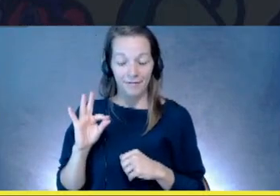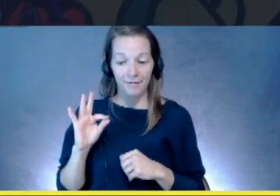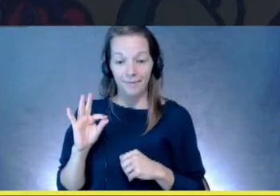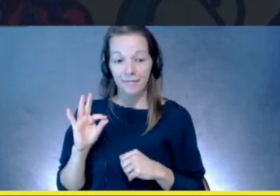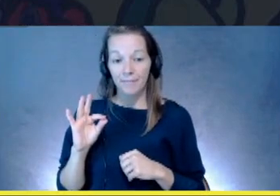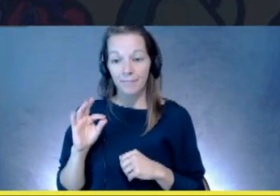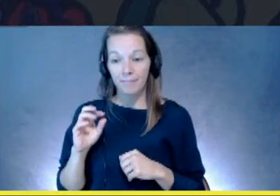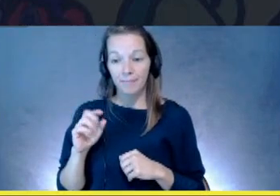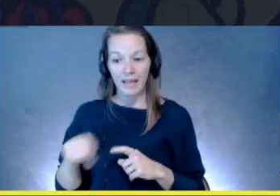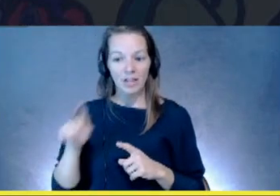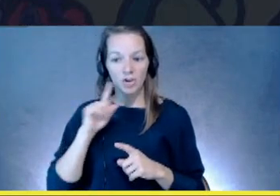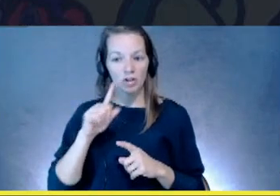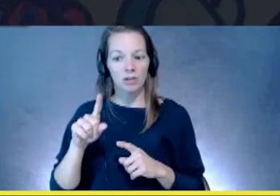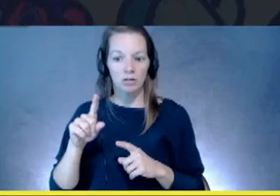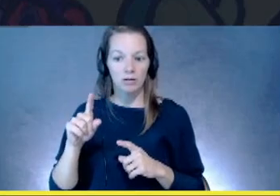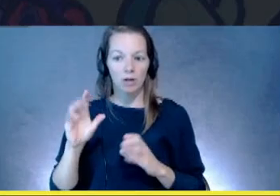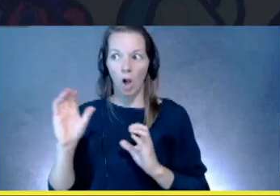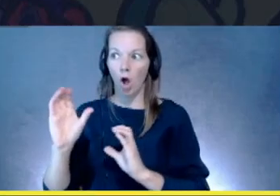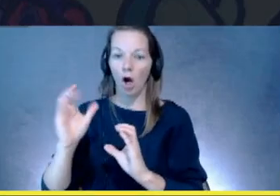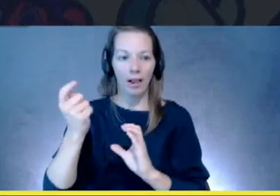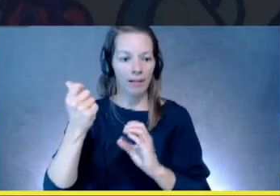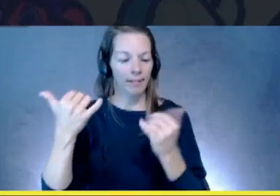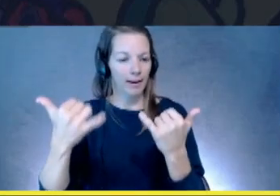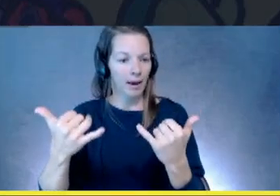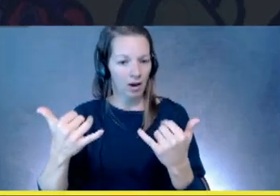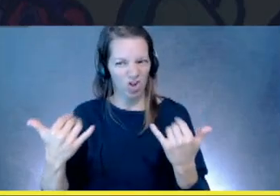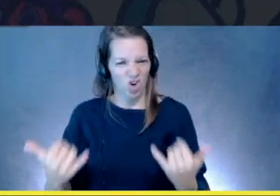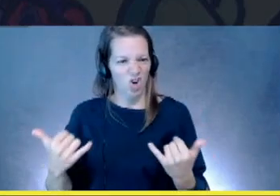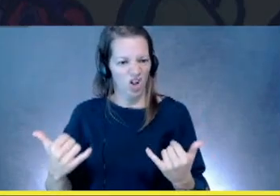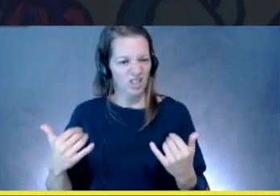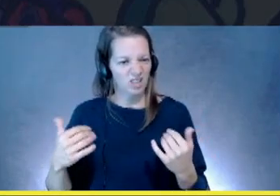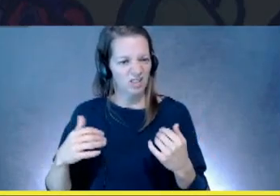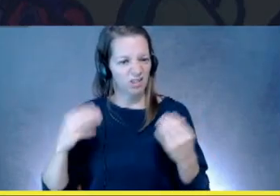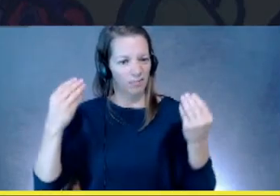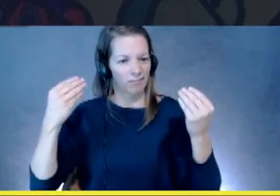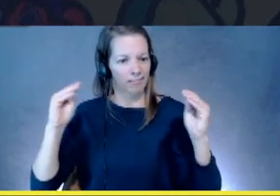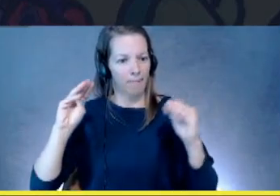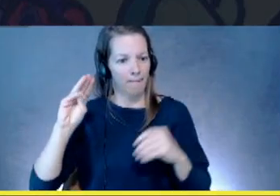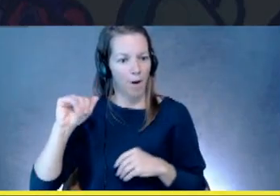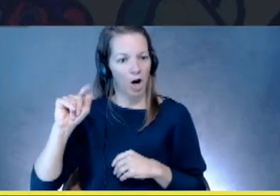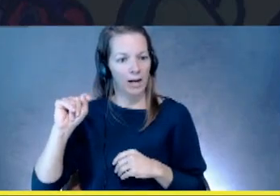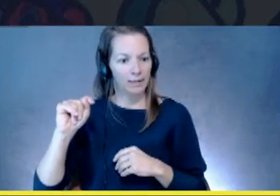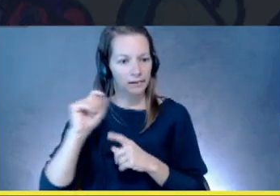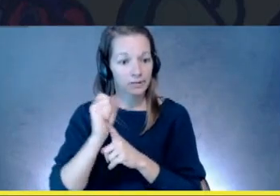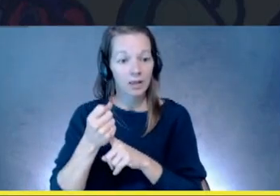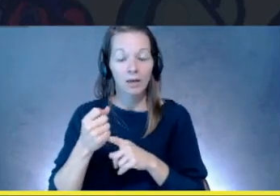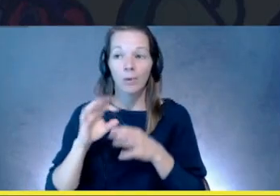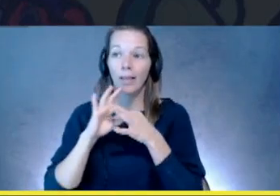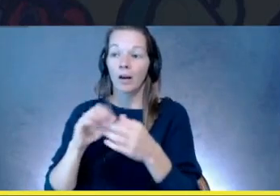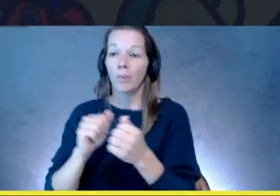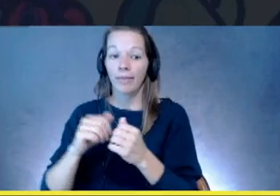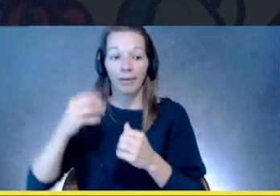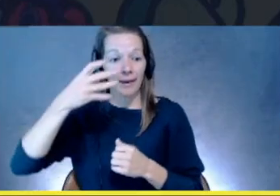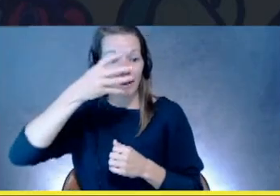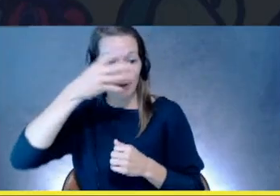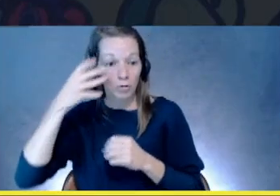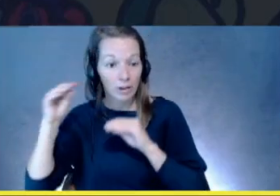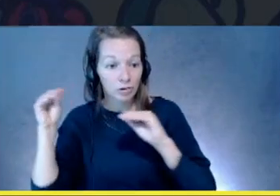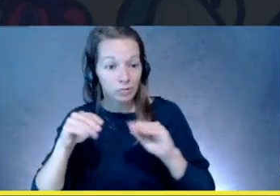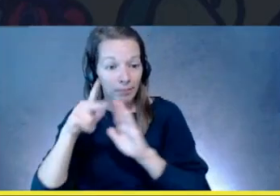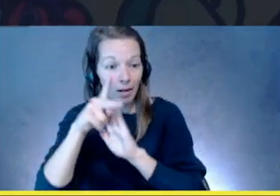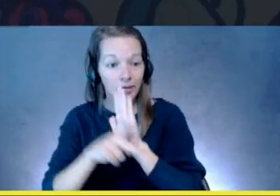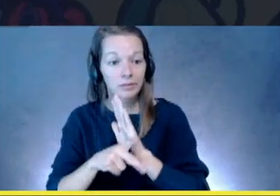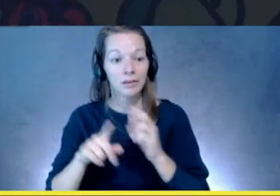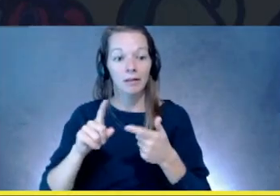they, you know, just look a little bit now under the current market conditions. This has to do with immigration policy, labor policy,